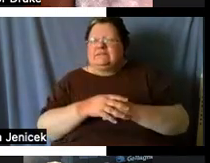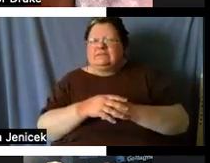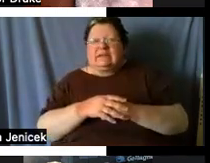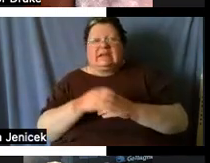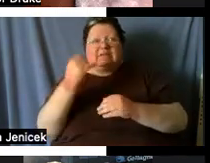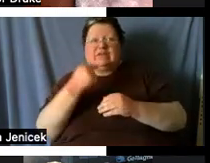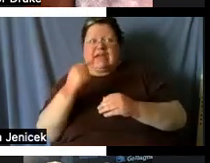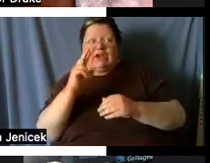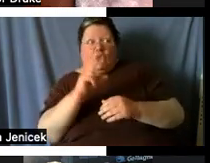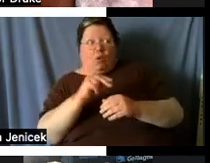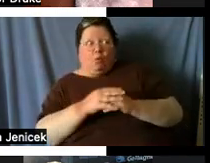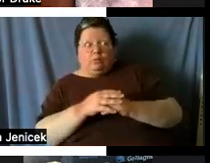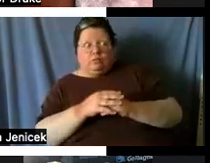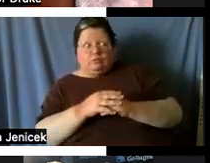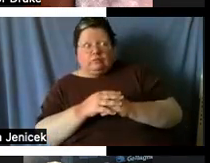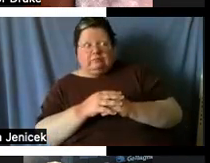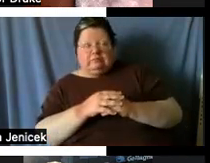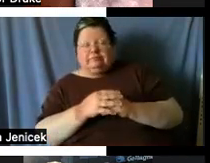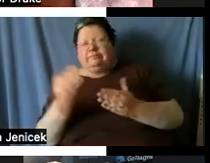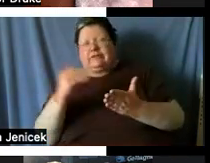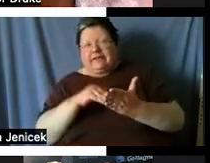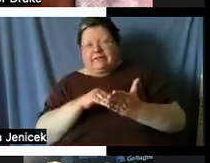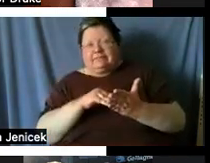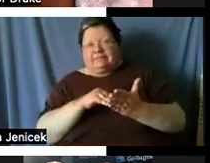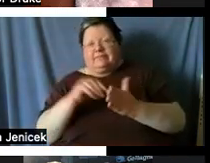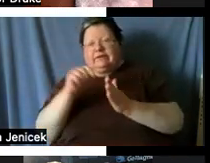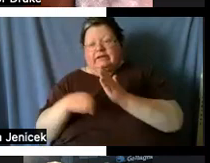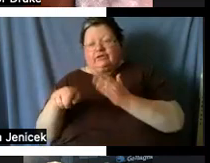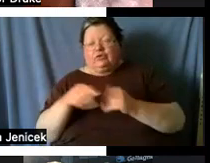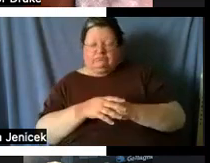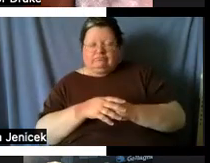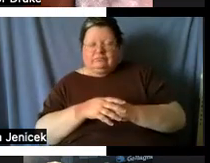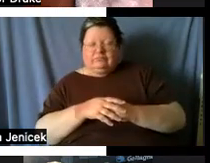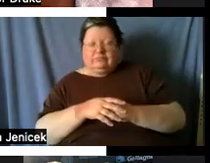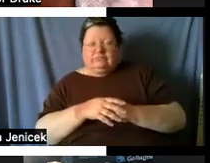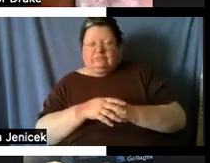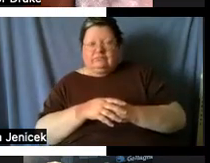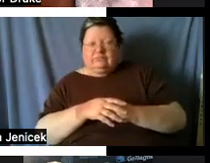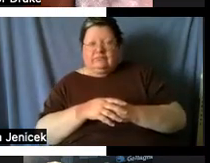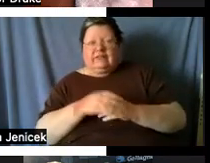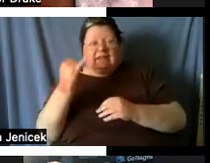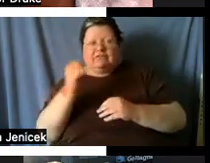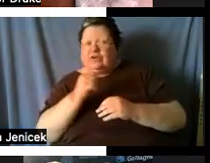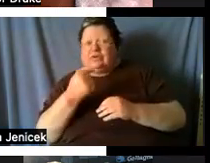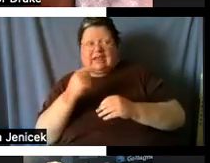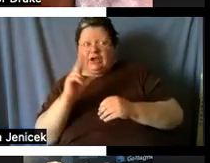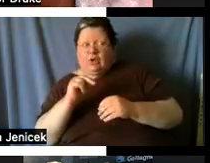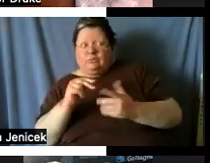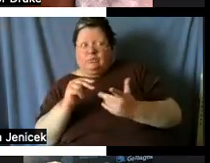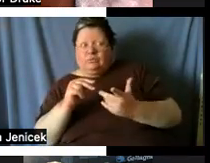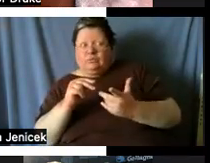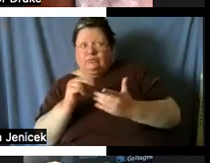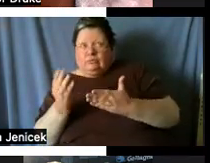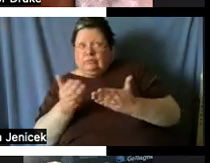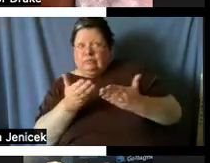object to that, again, probably you're killed. And if you don't object and your food